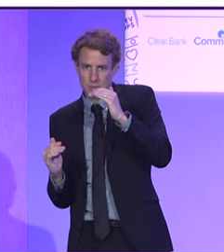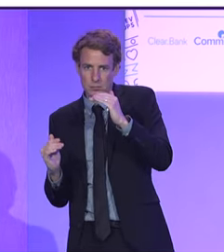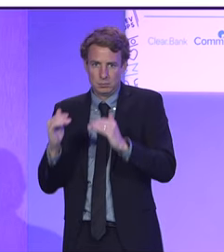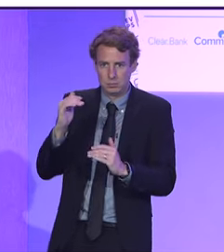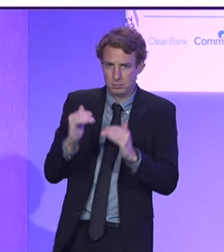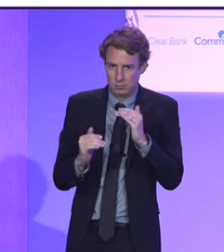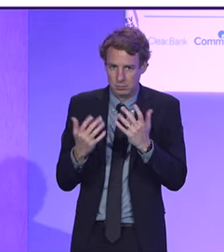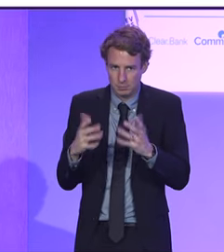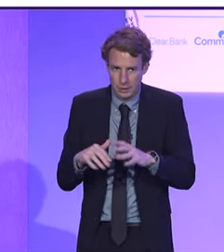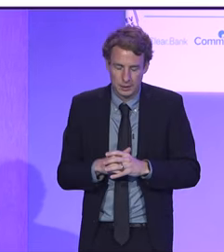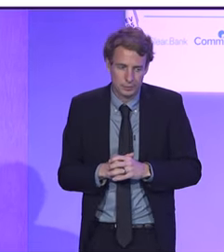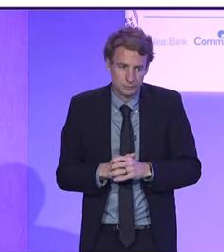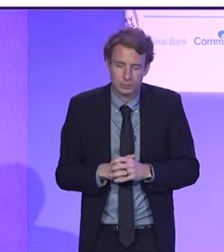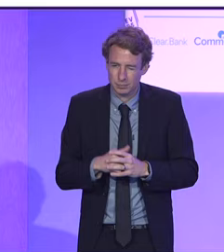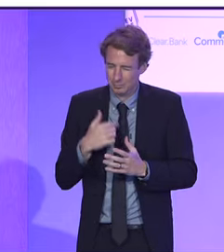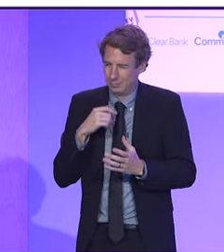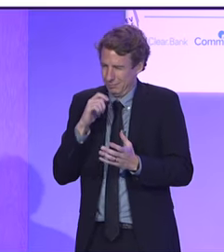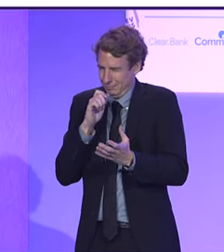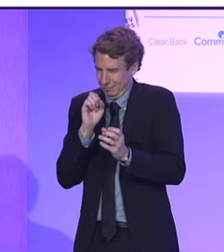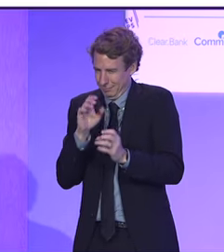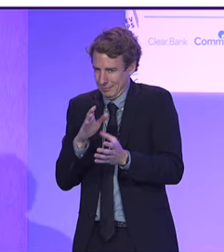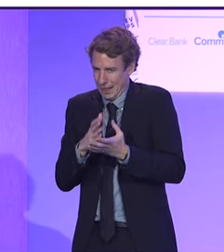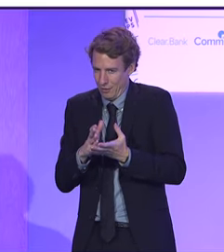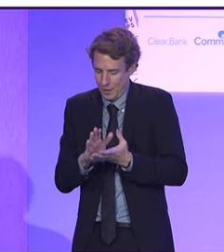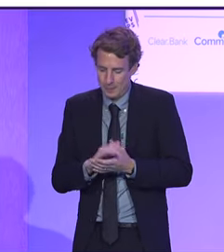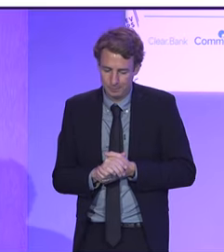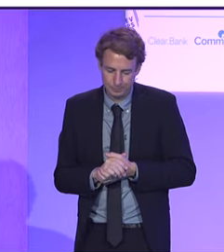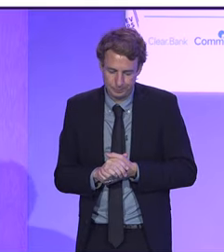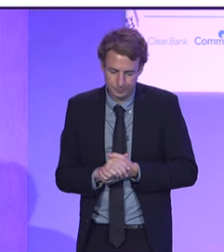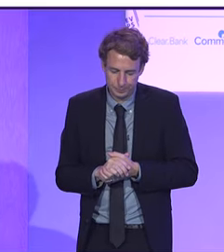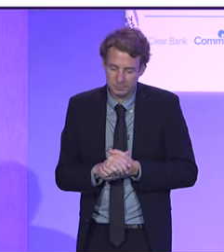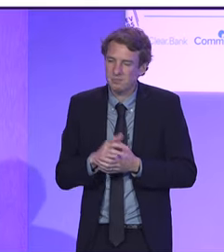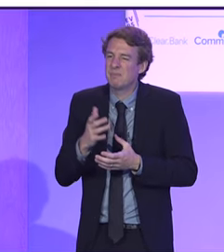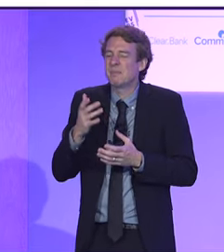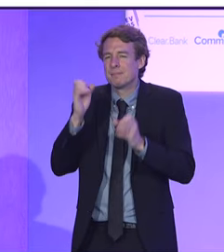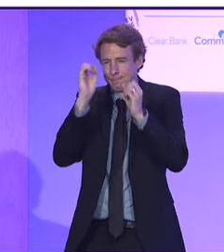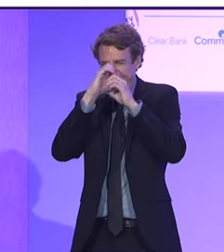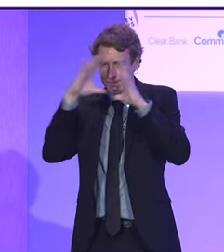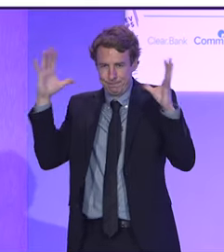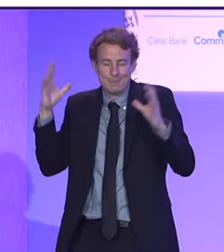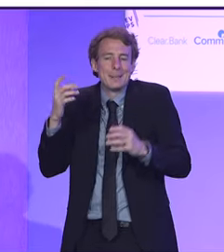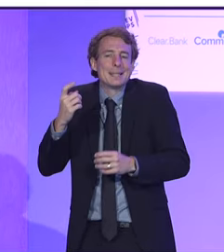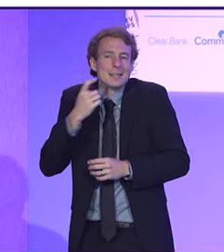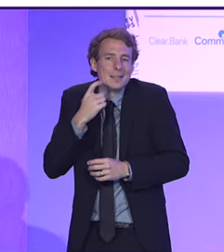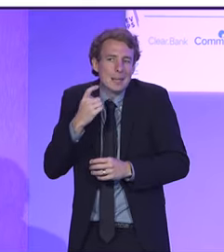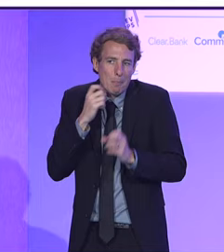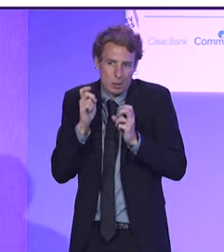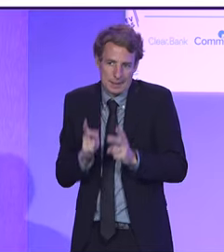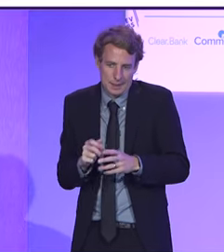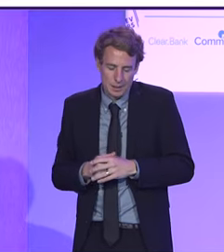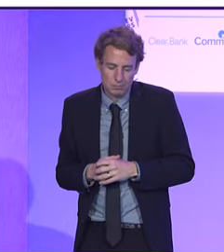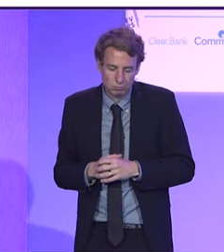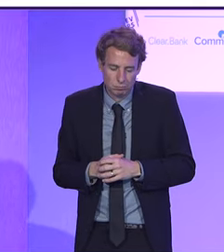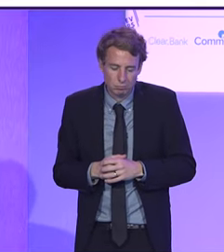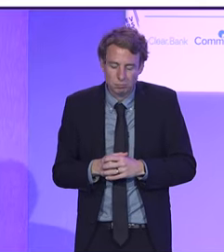get into more detail with this. So let's just look at a very simple system for now. Let's take a system where the only stock we're looking